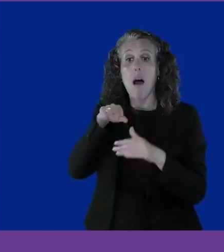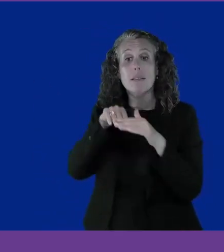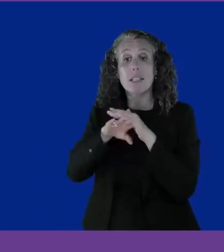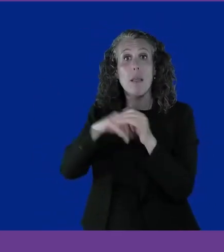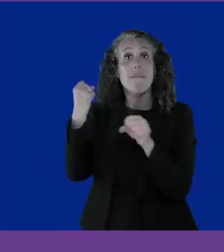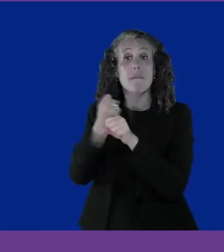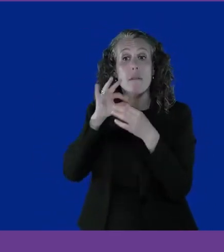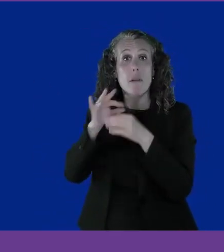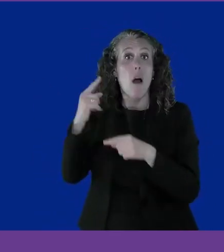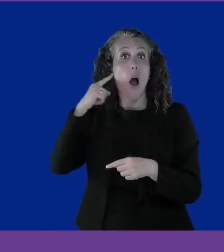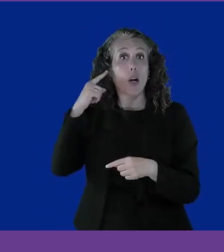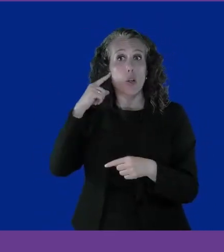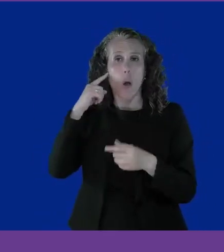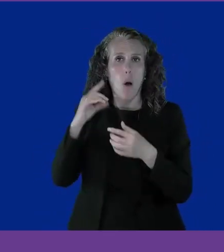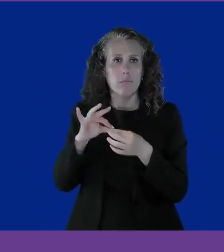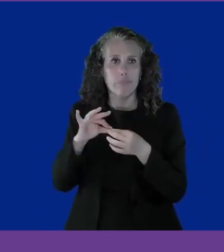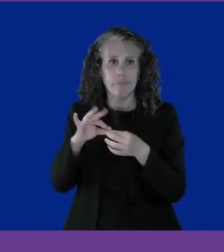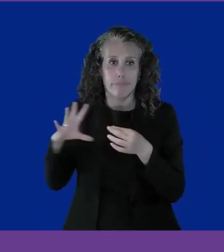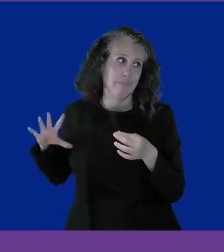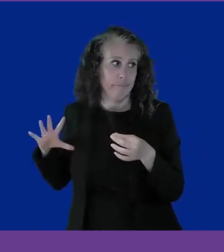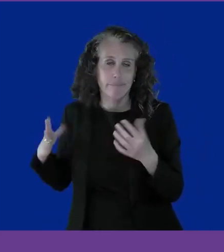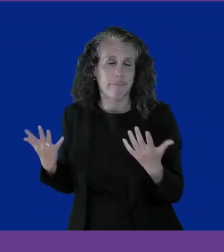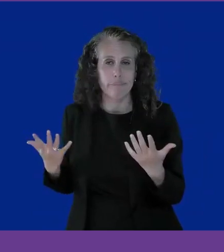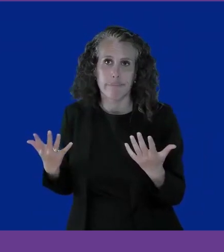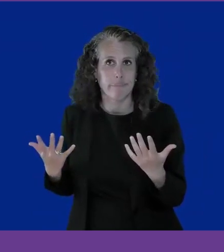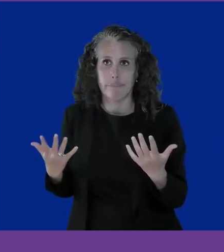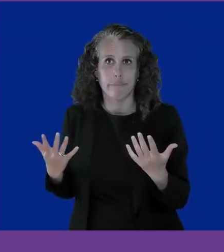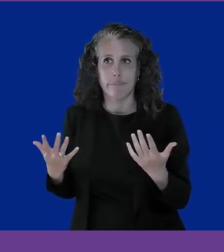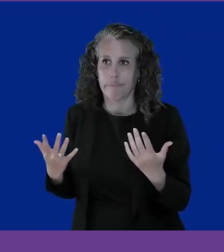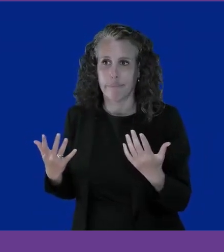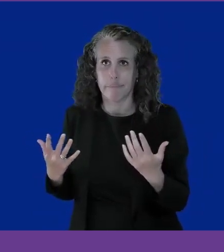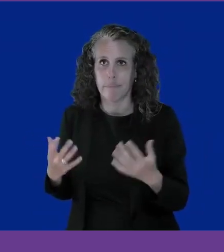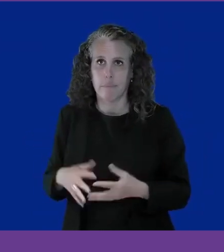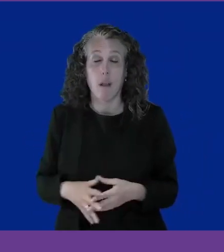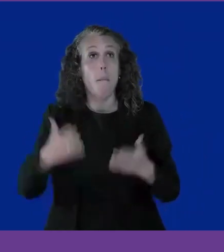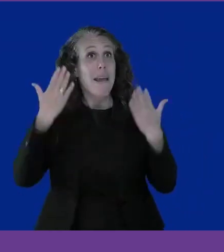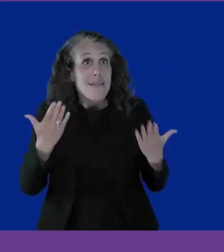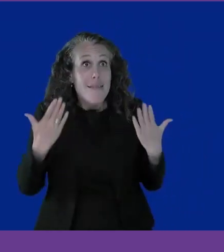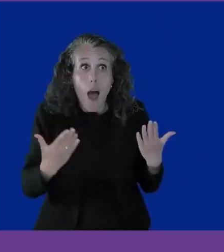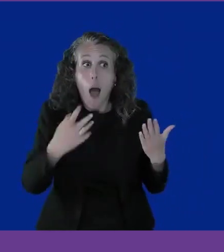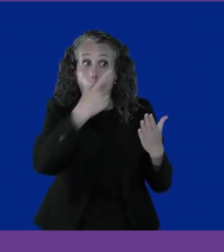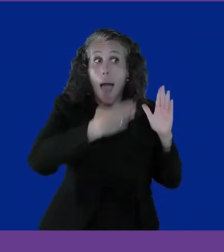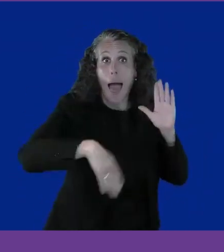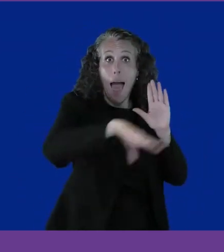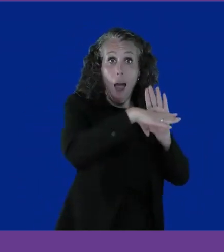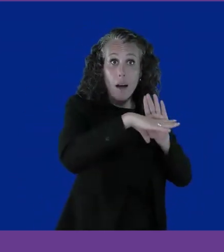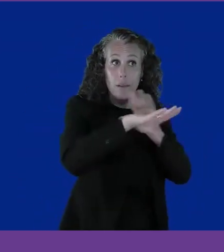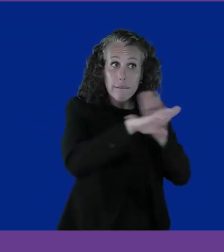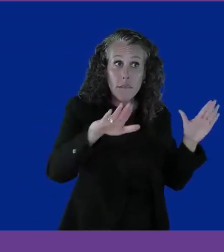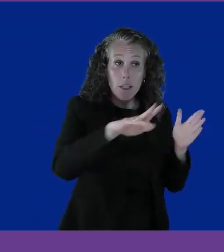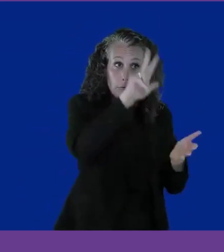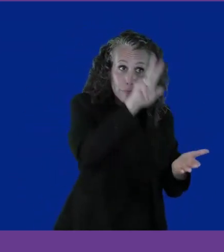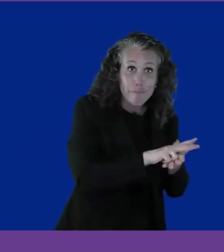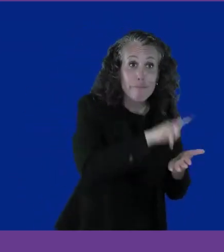audio guidance is disabled. And now is the change, because we have the European Accessibility Act, and